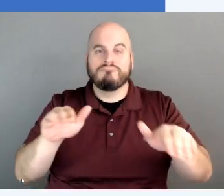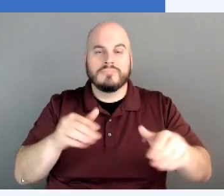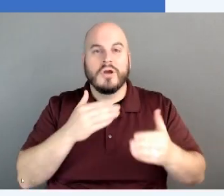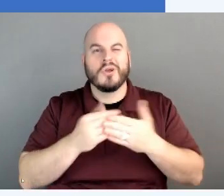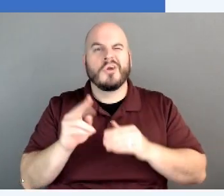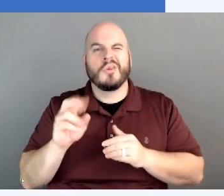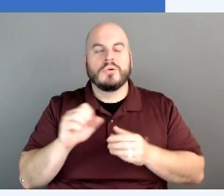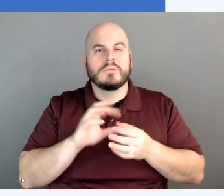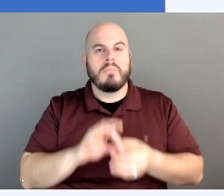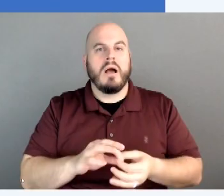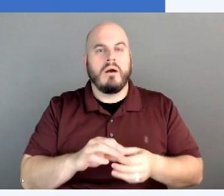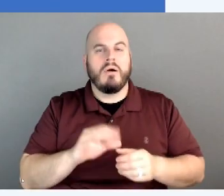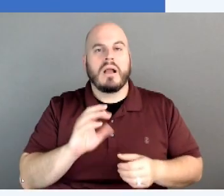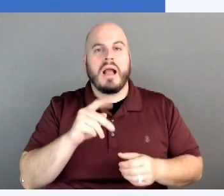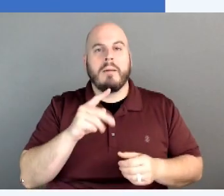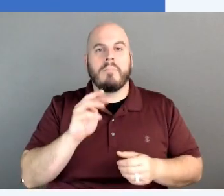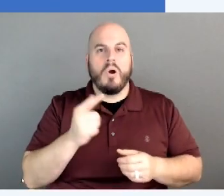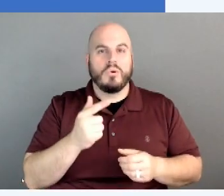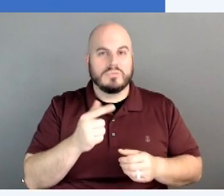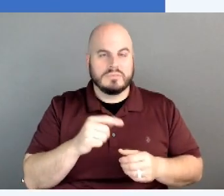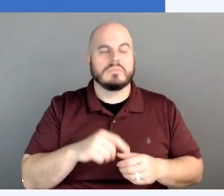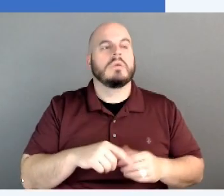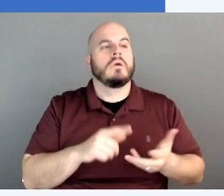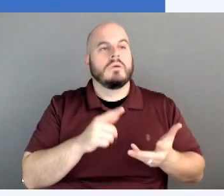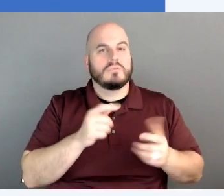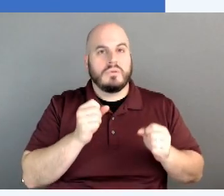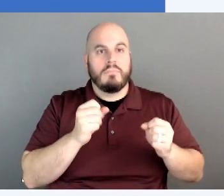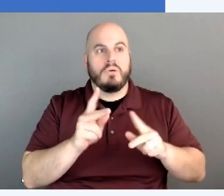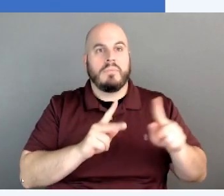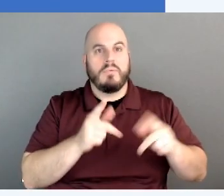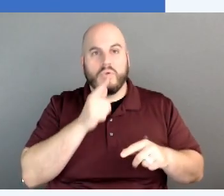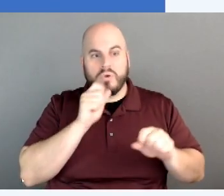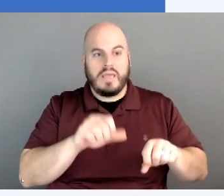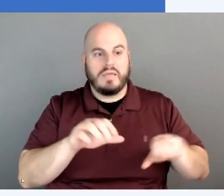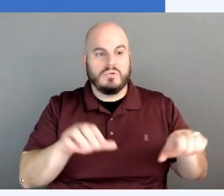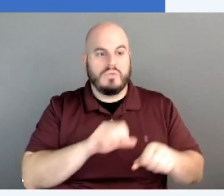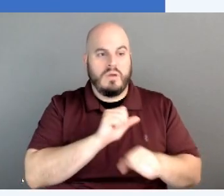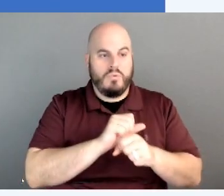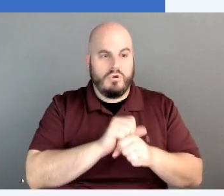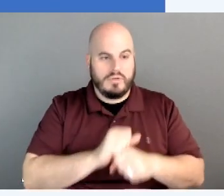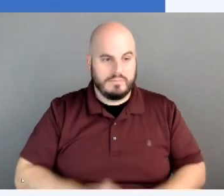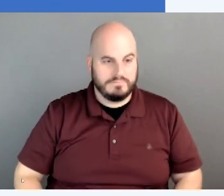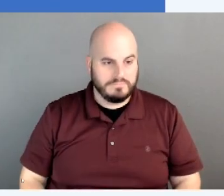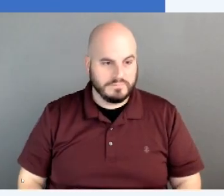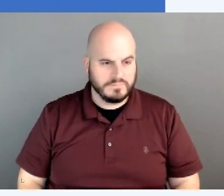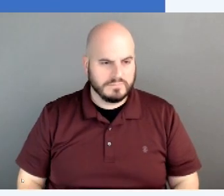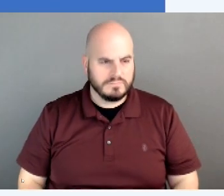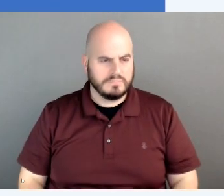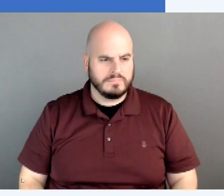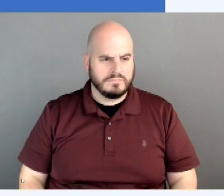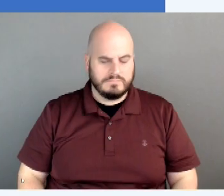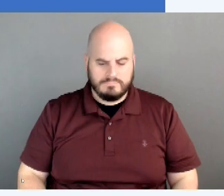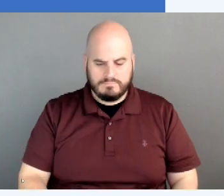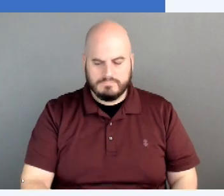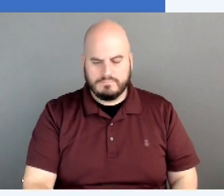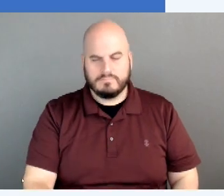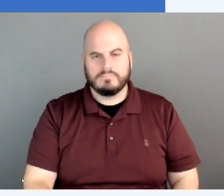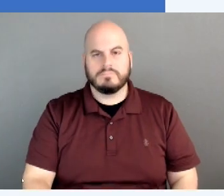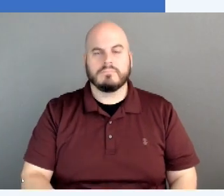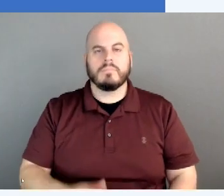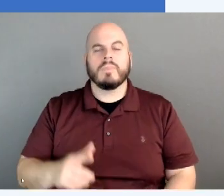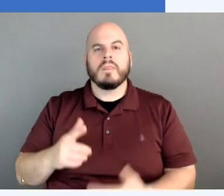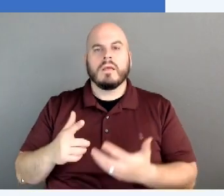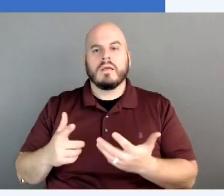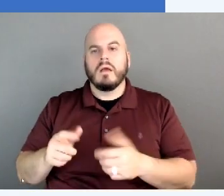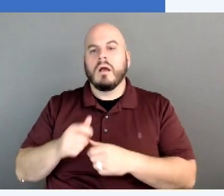there's multiple people in the community who can do that work. Thank you, Eric. World Hunger Relief has also been a pretty substantial partner. They